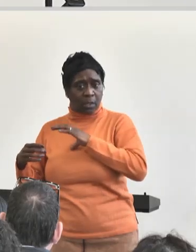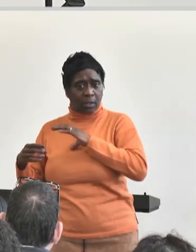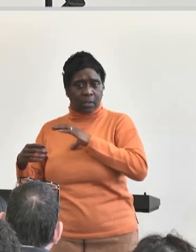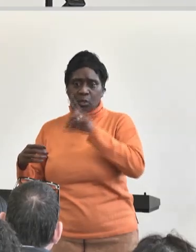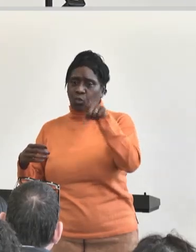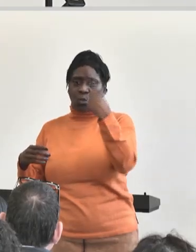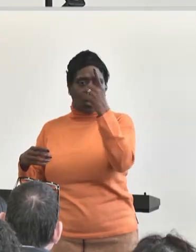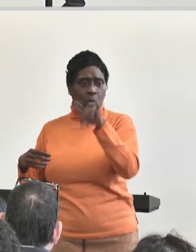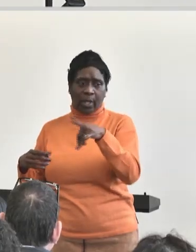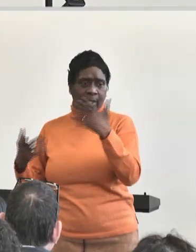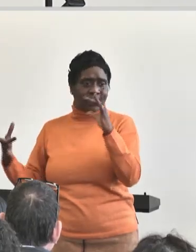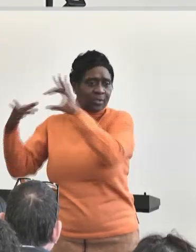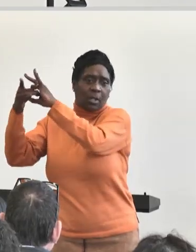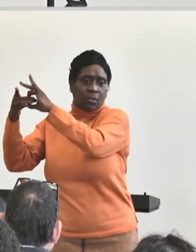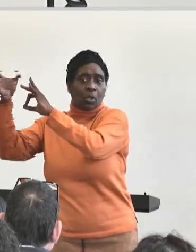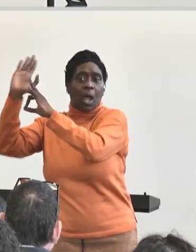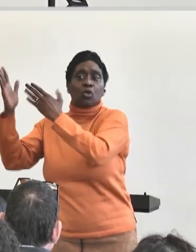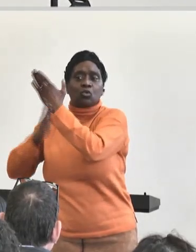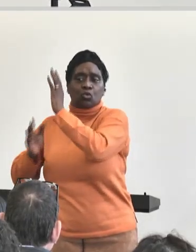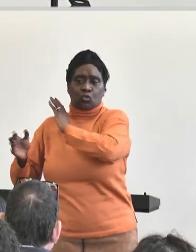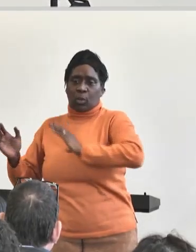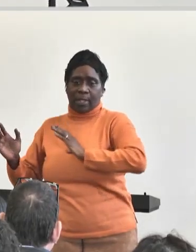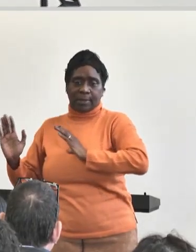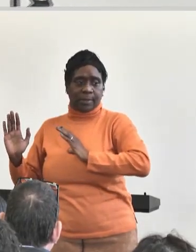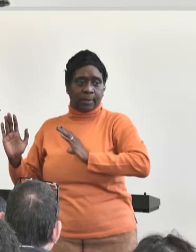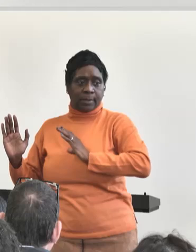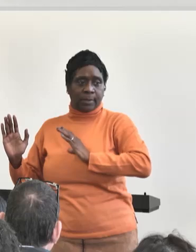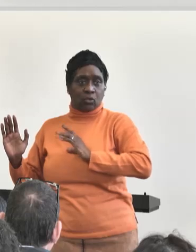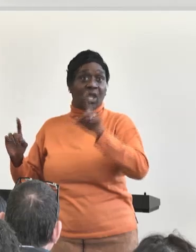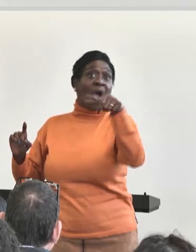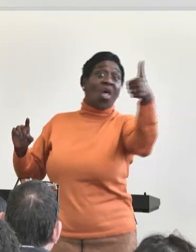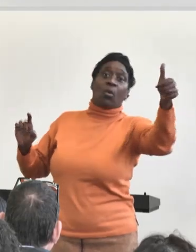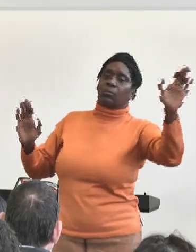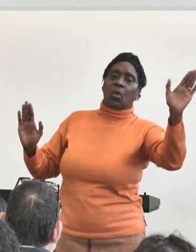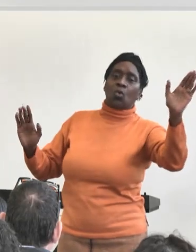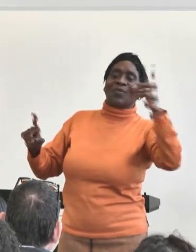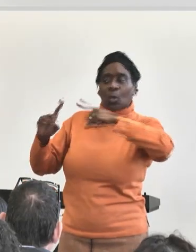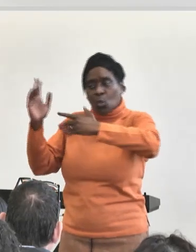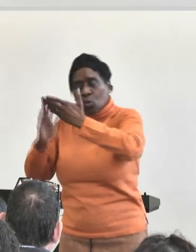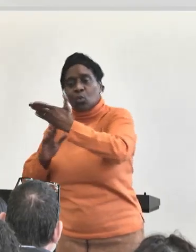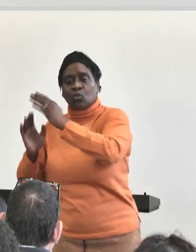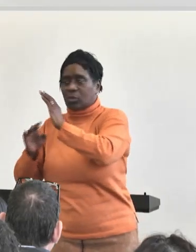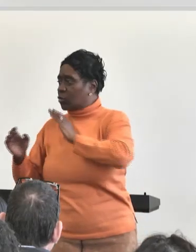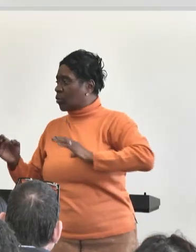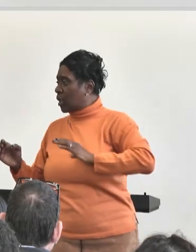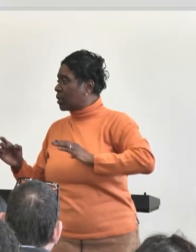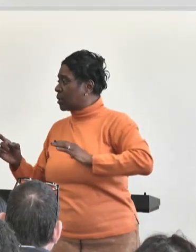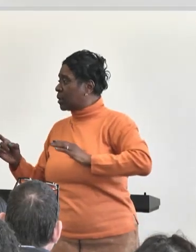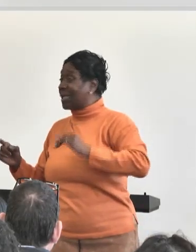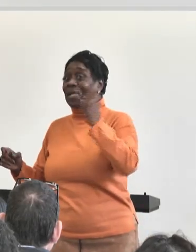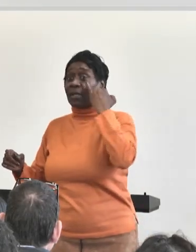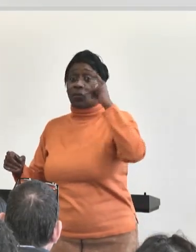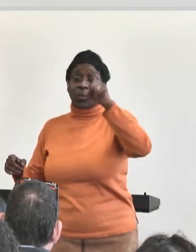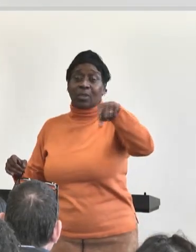other way to be reconciled to God no hay otra manera de reconciliarse con Dios than through Jesus Christ. Por medio de Jesucristo. And if you